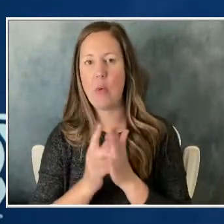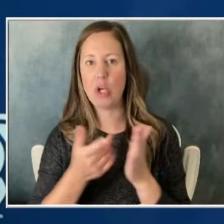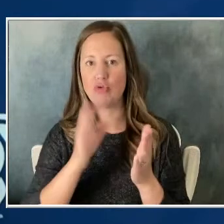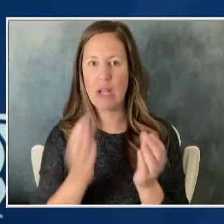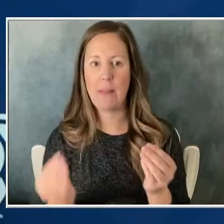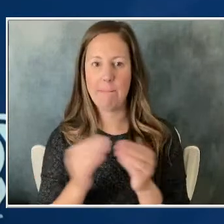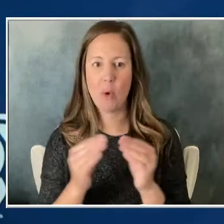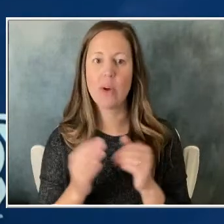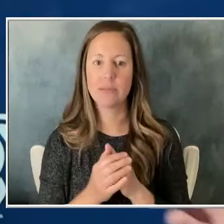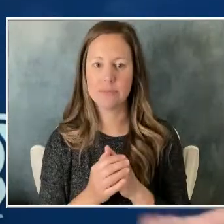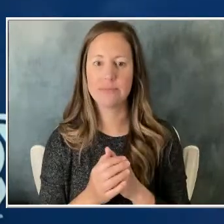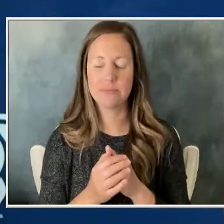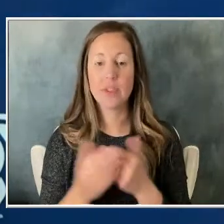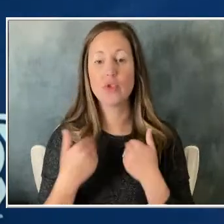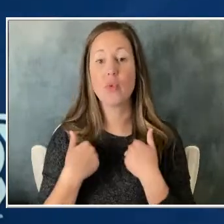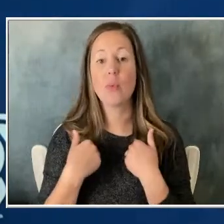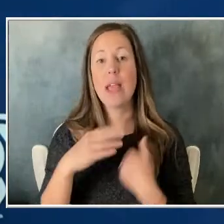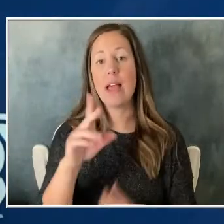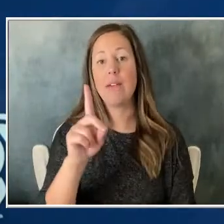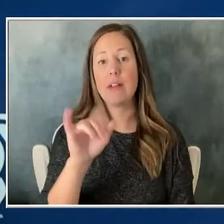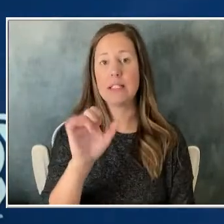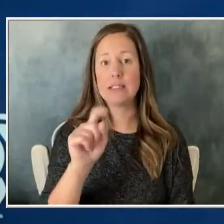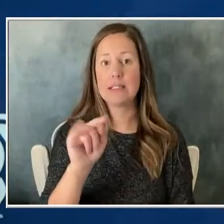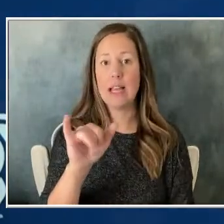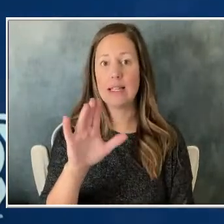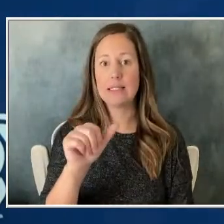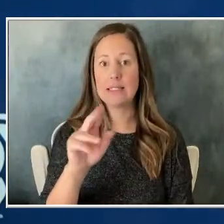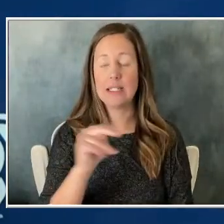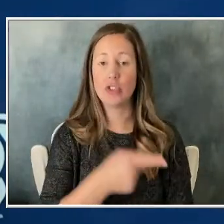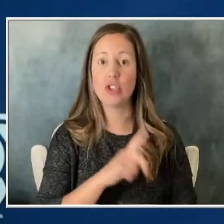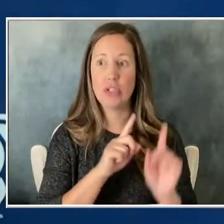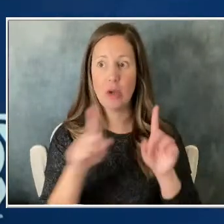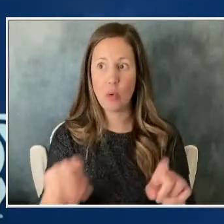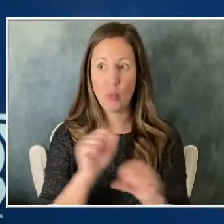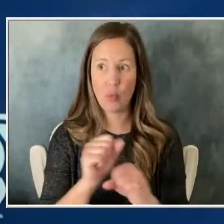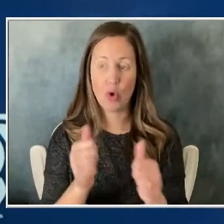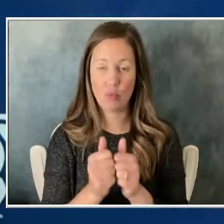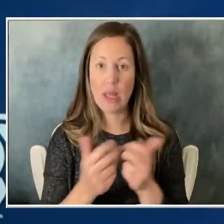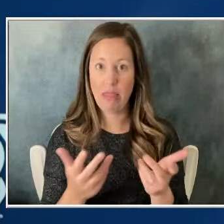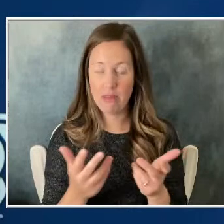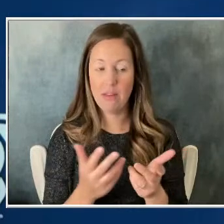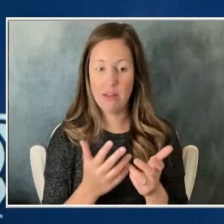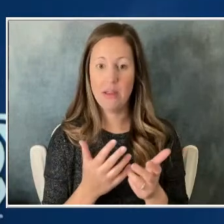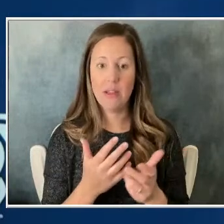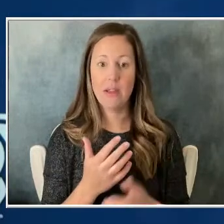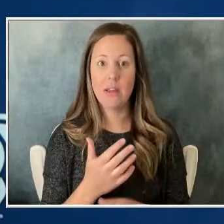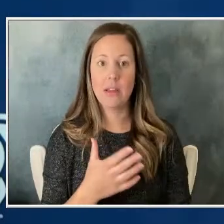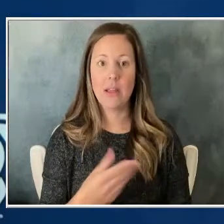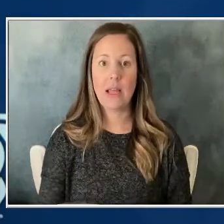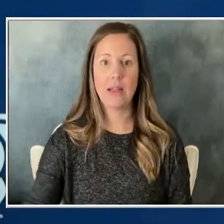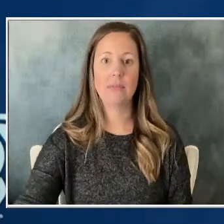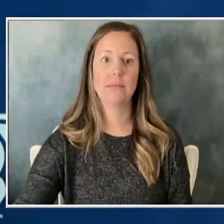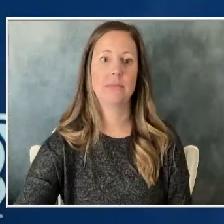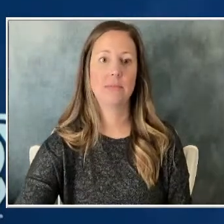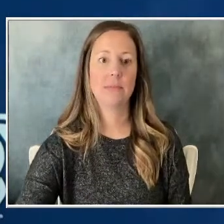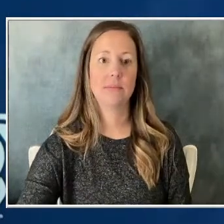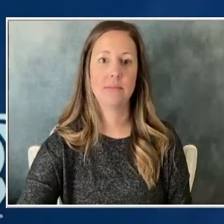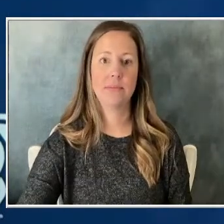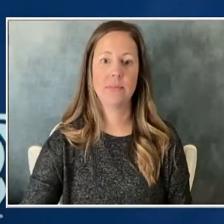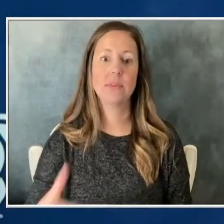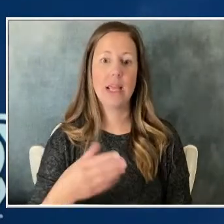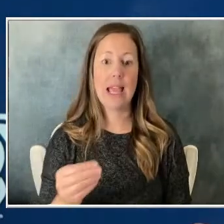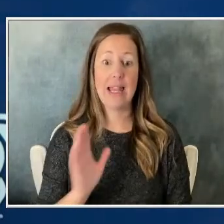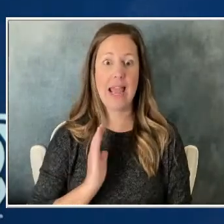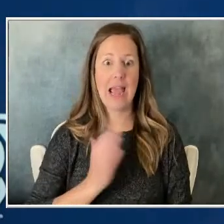have a dietitian that's part of the team that she works with, our dietitians are extraordinary.